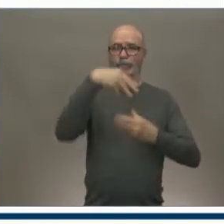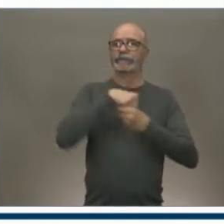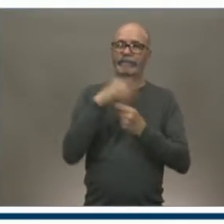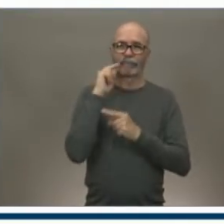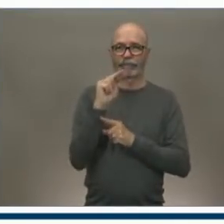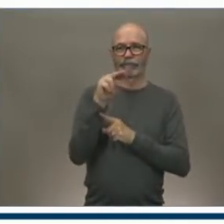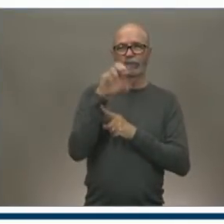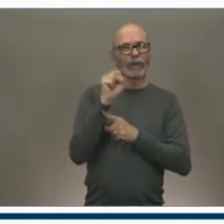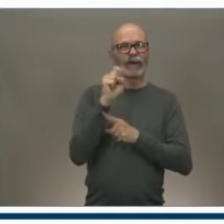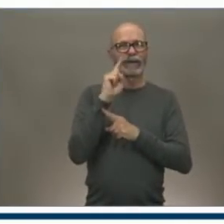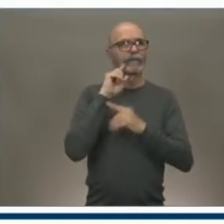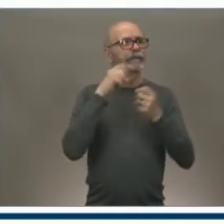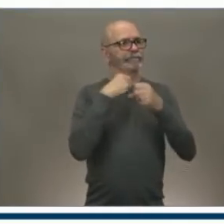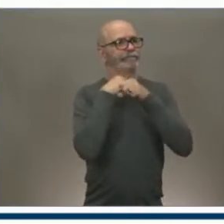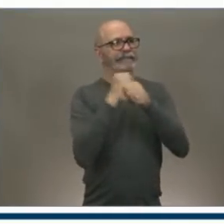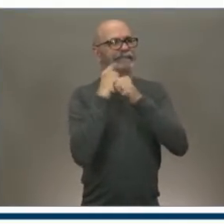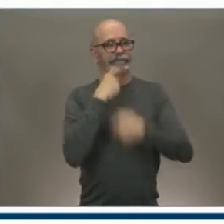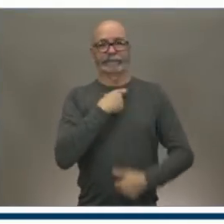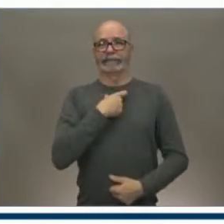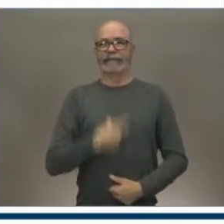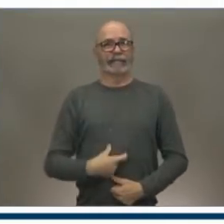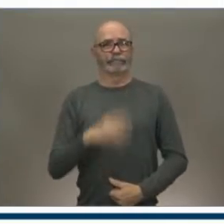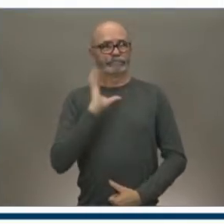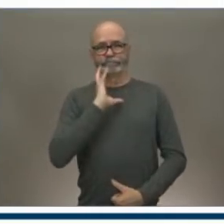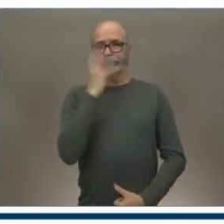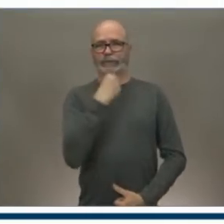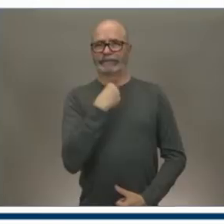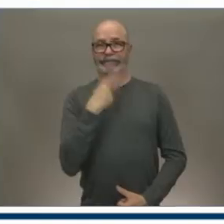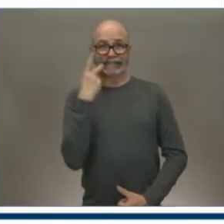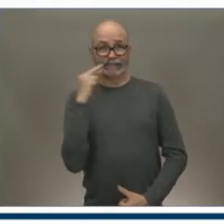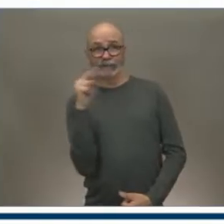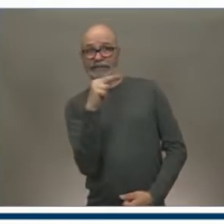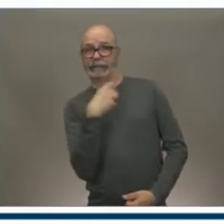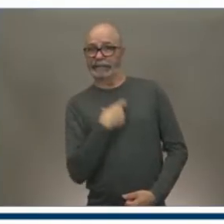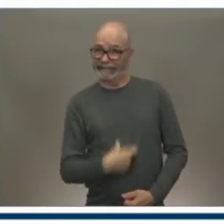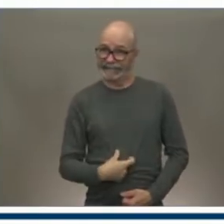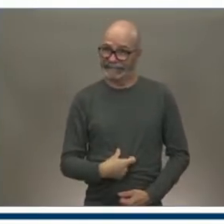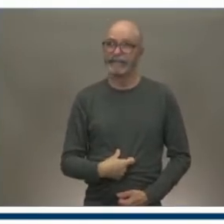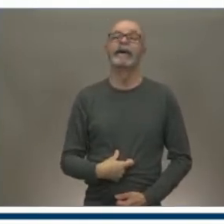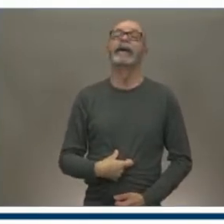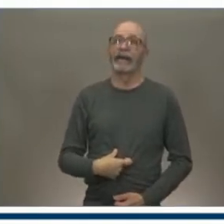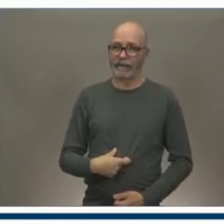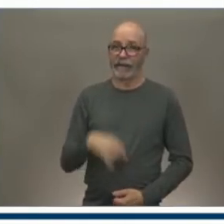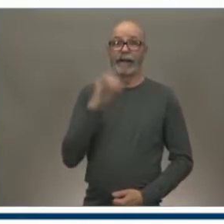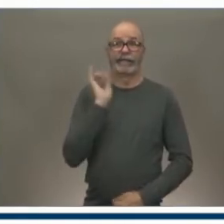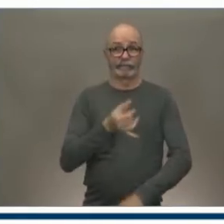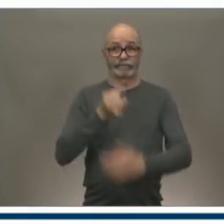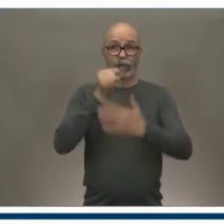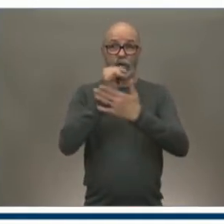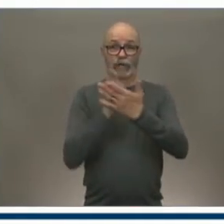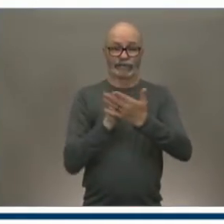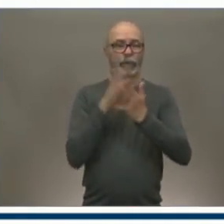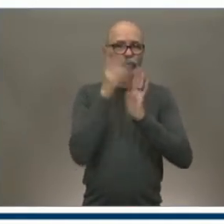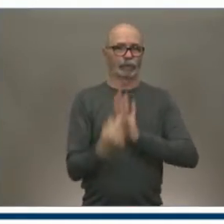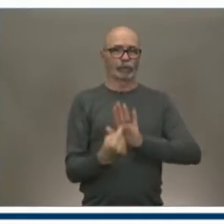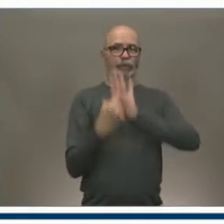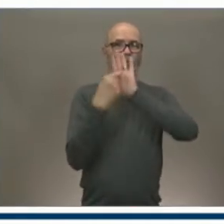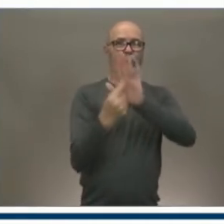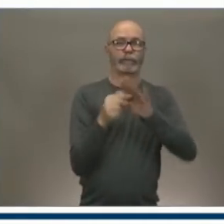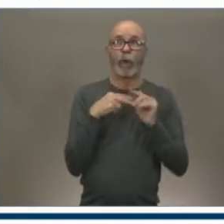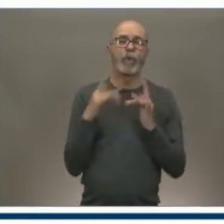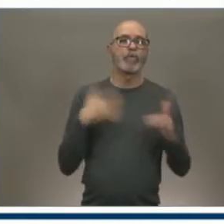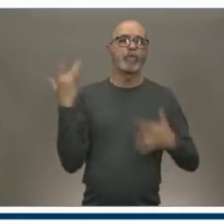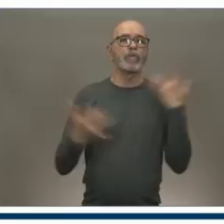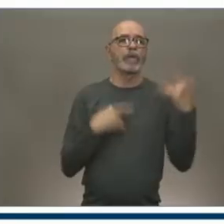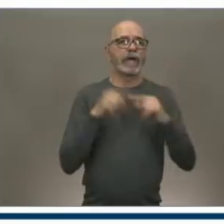you, Peyton. I look forward to seeing your first art show, and thanks to Autism Nova Scotia. So as the Premier said, it has been a good